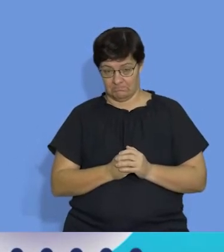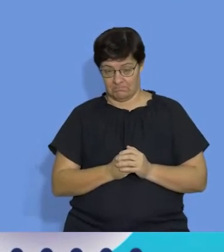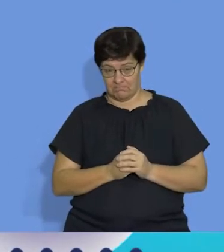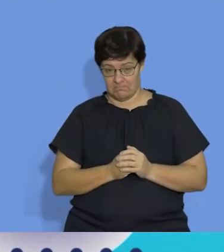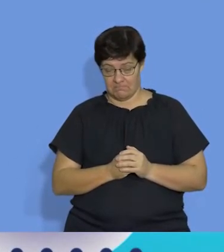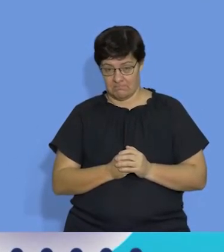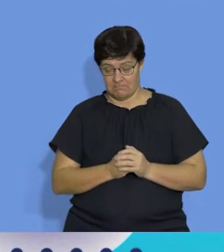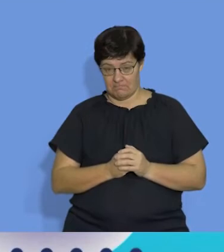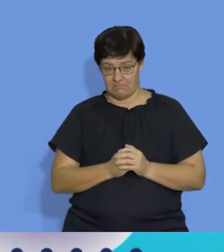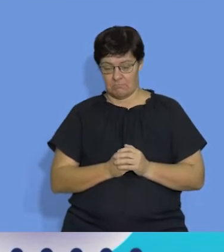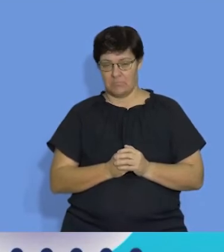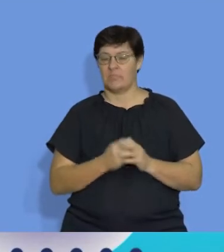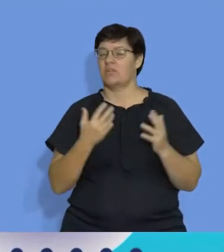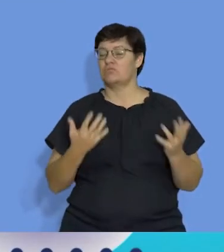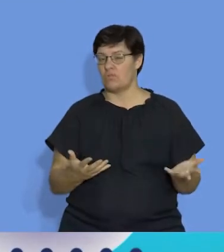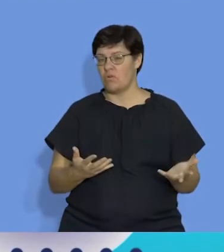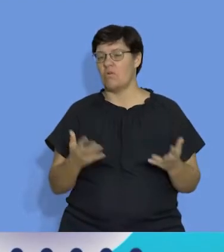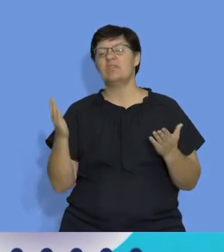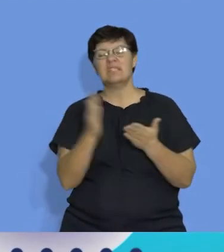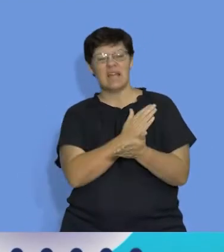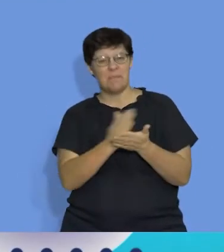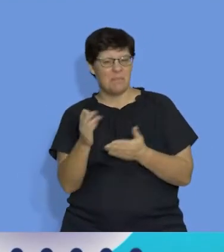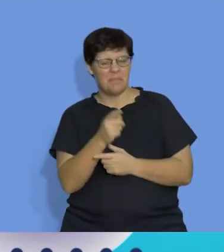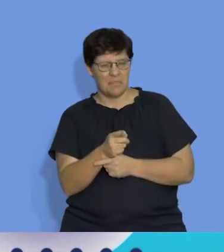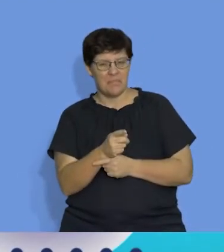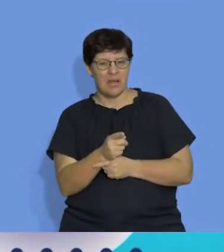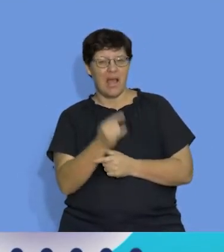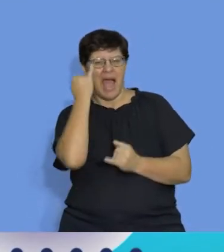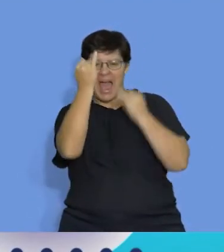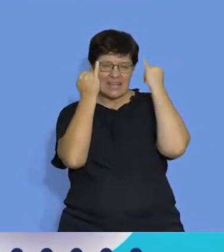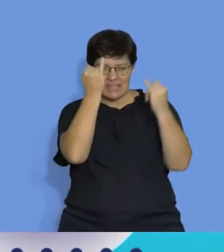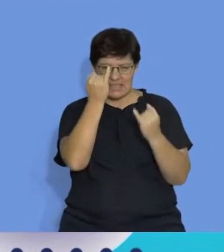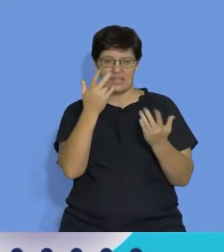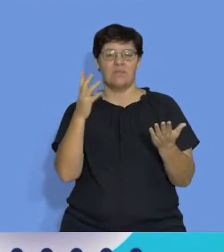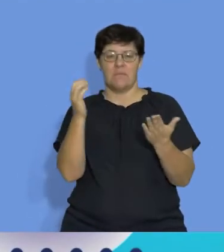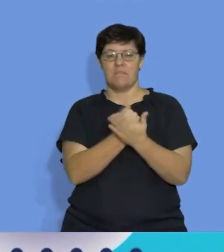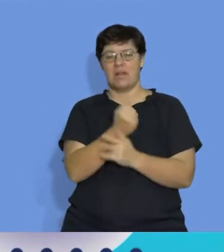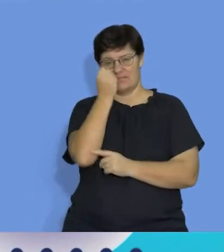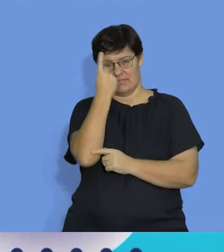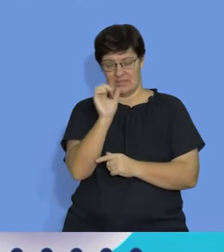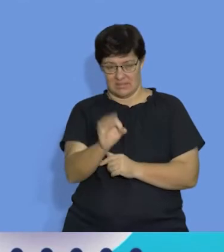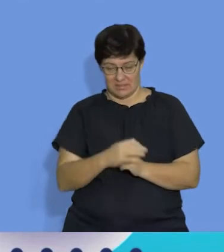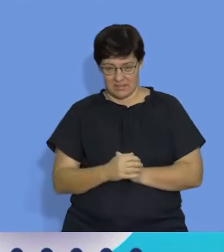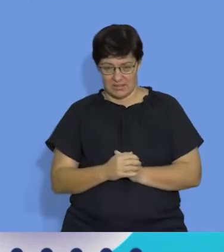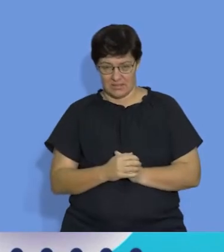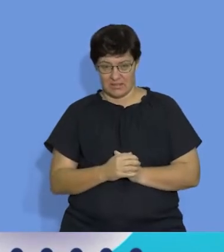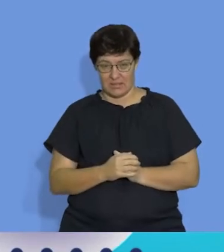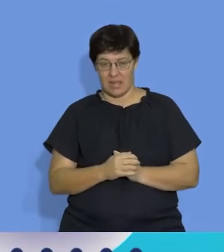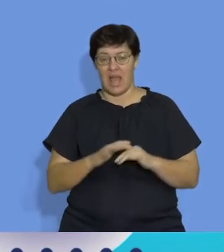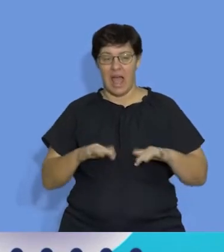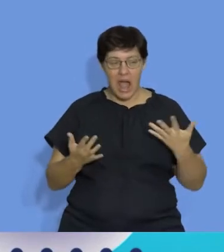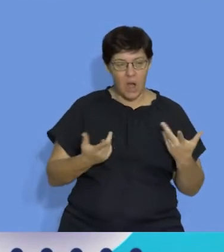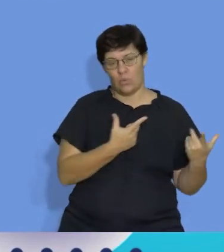of electrons. So these are some of the, little ideas that you need to bring to the fore in terms of, the technique